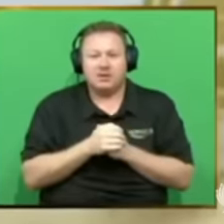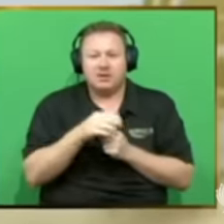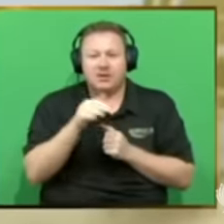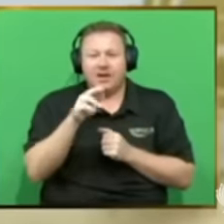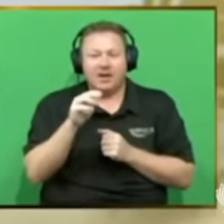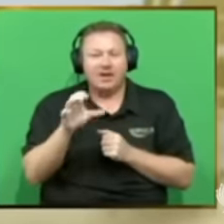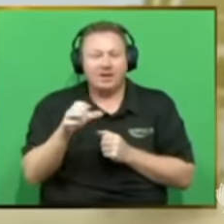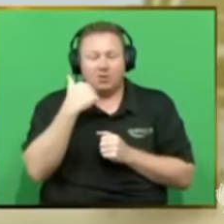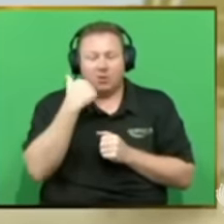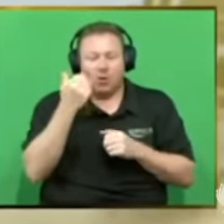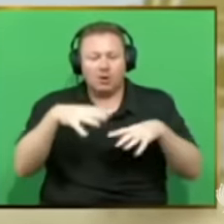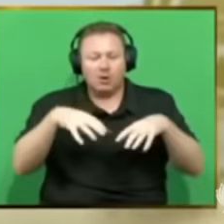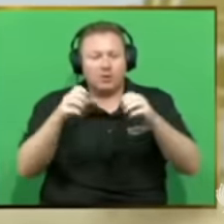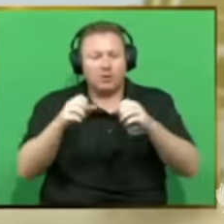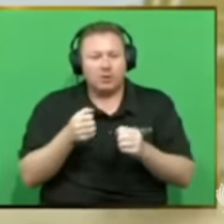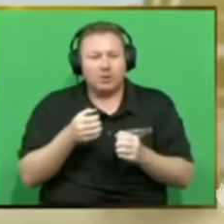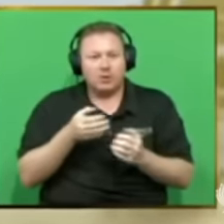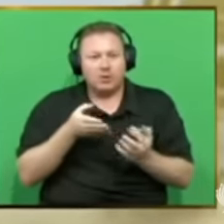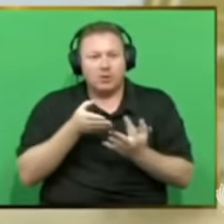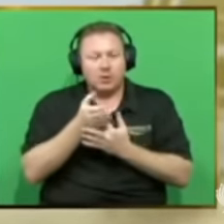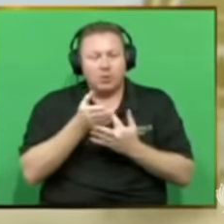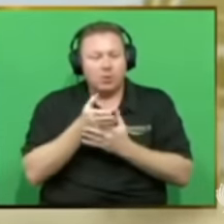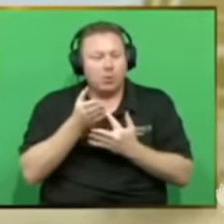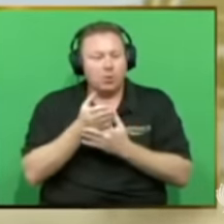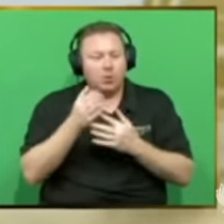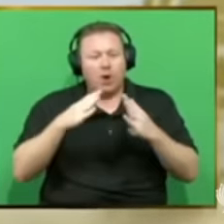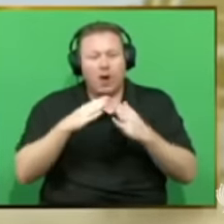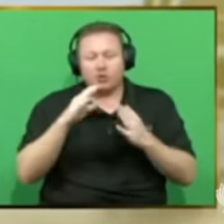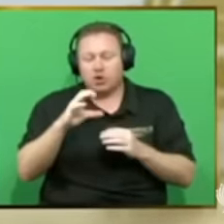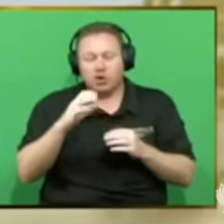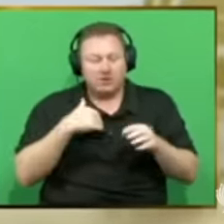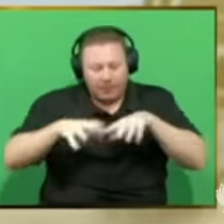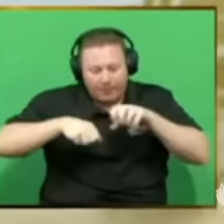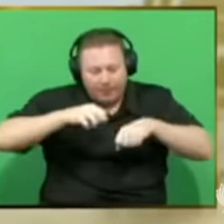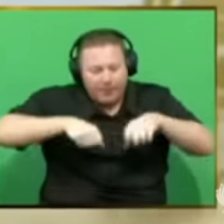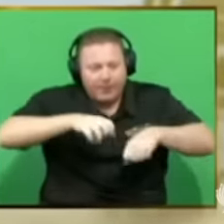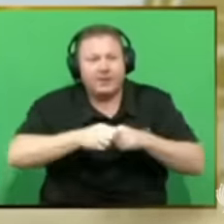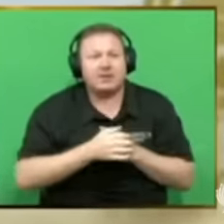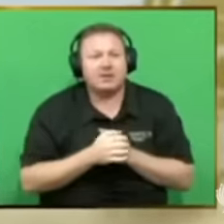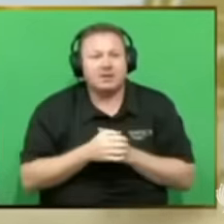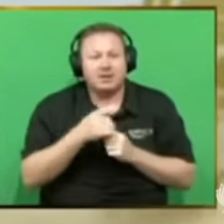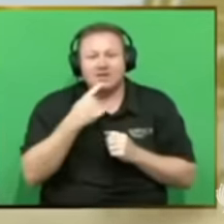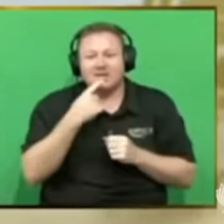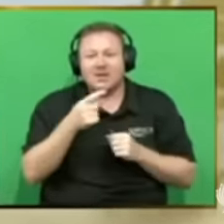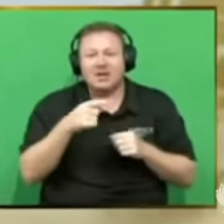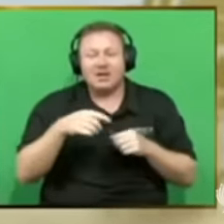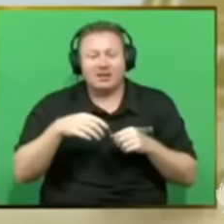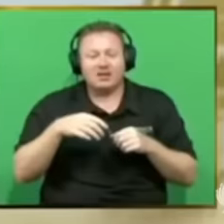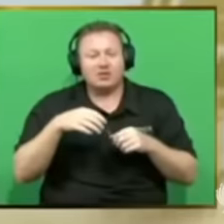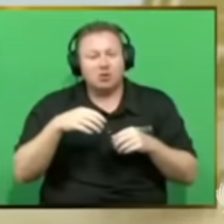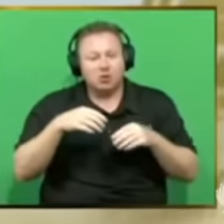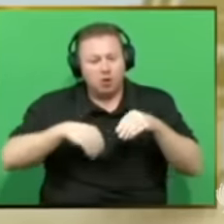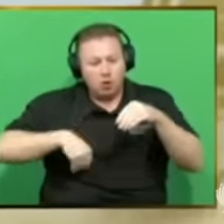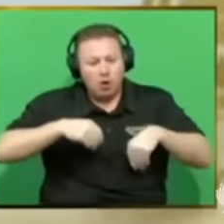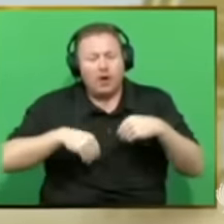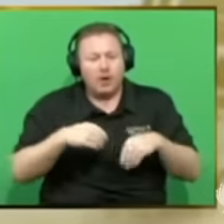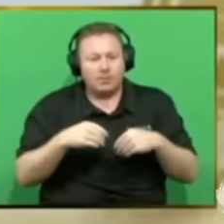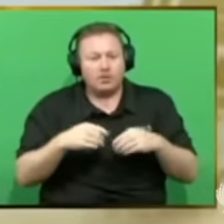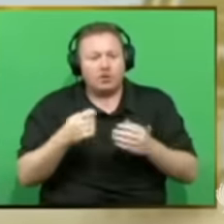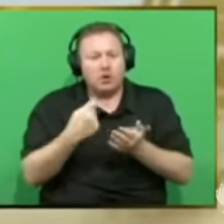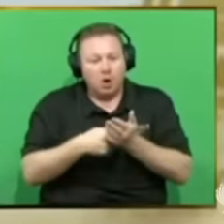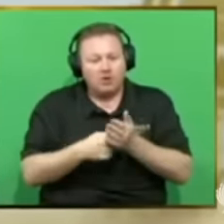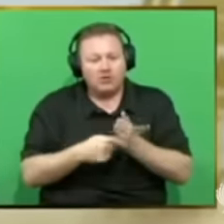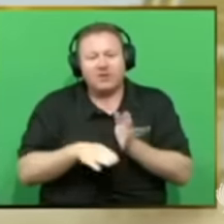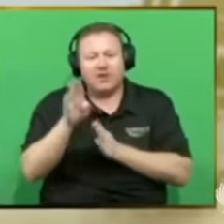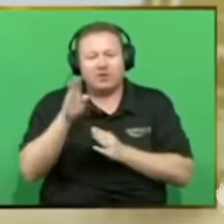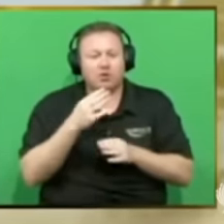shedding as an opportunity to loot through Chancellor House, the DA warned that this corruption would lead to cost inflation and substandard work,